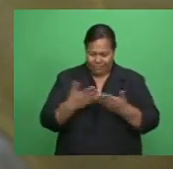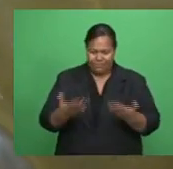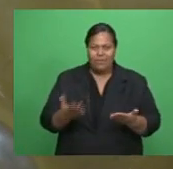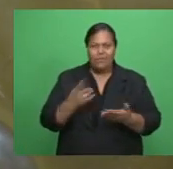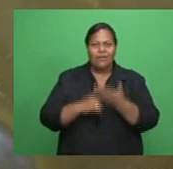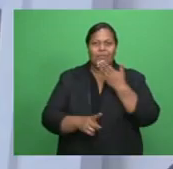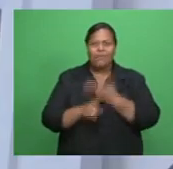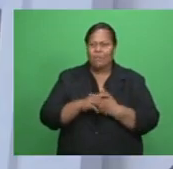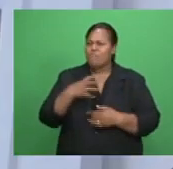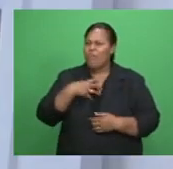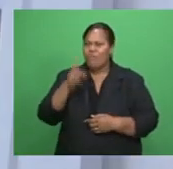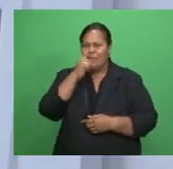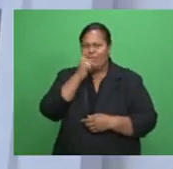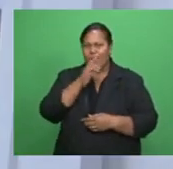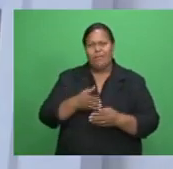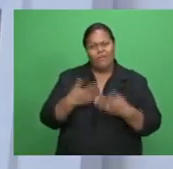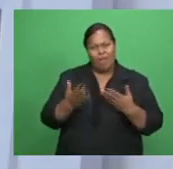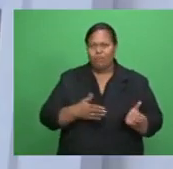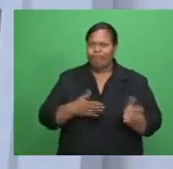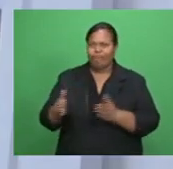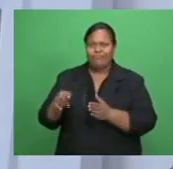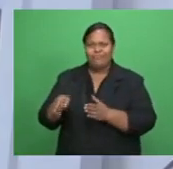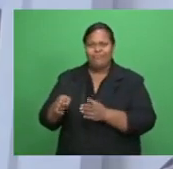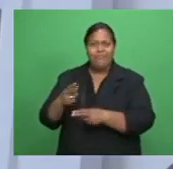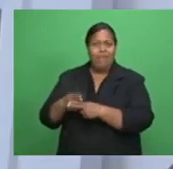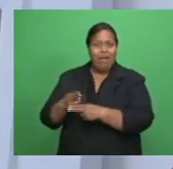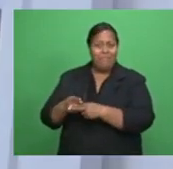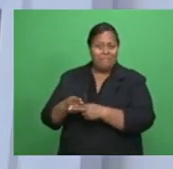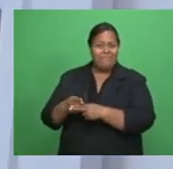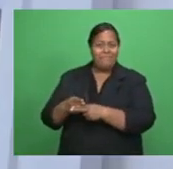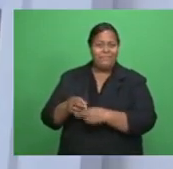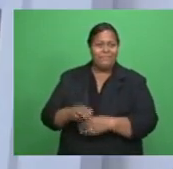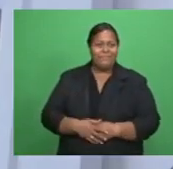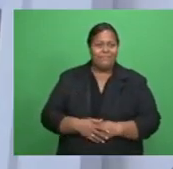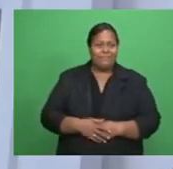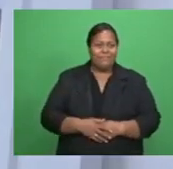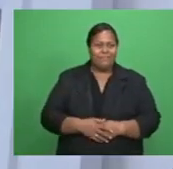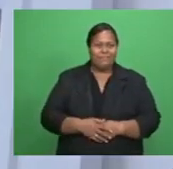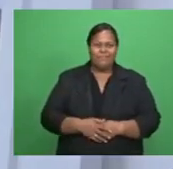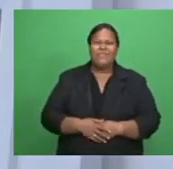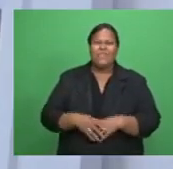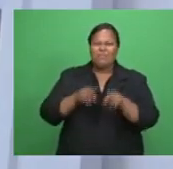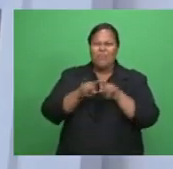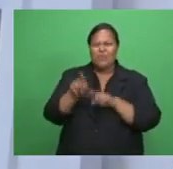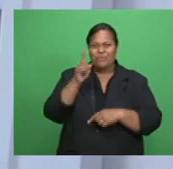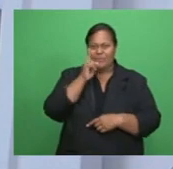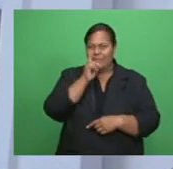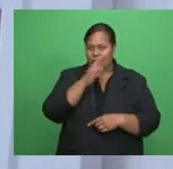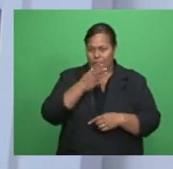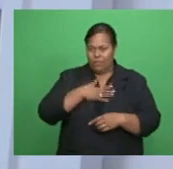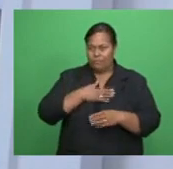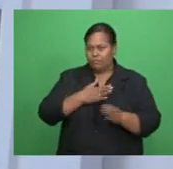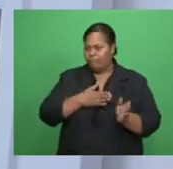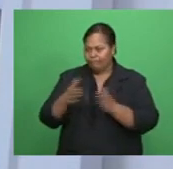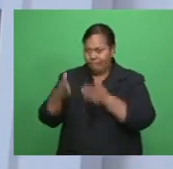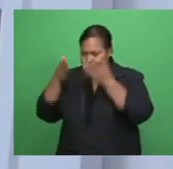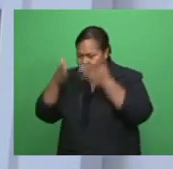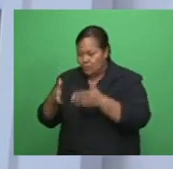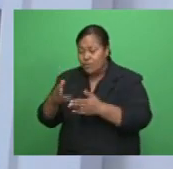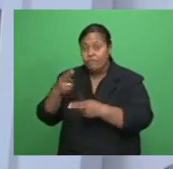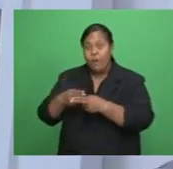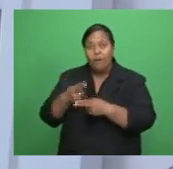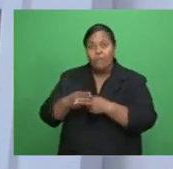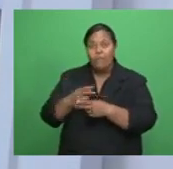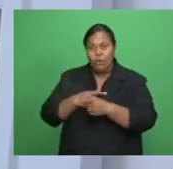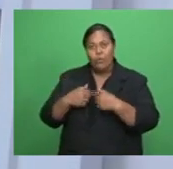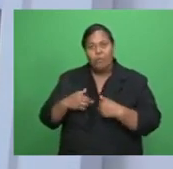to farms. With the rising level of players entering the market, in future we will continue to grow in the level